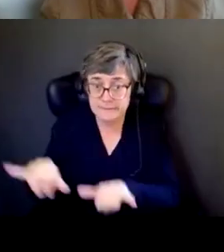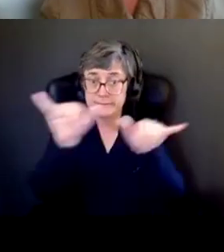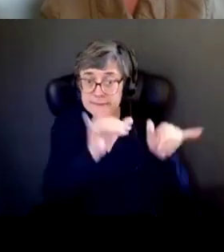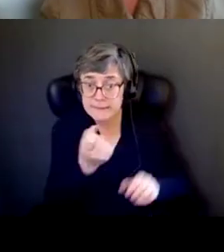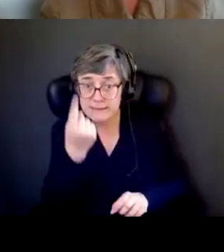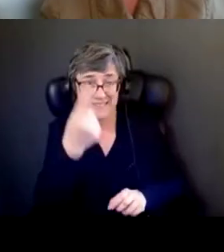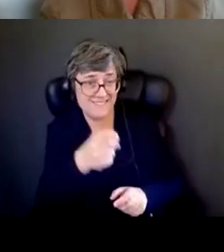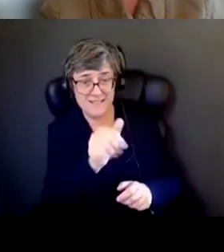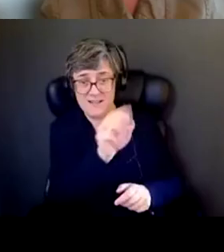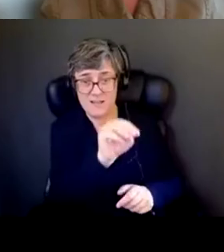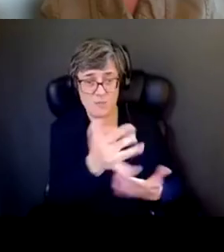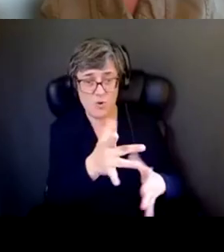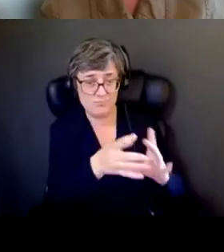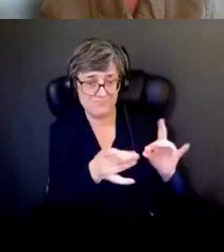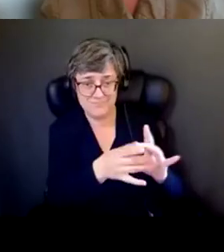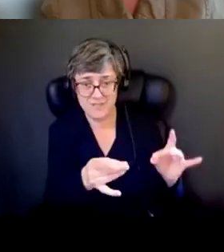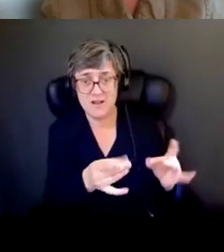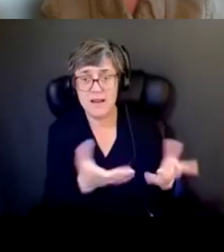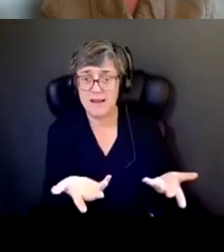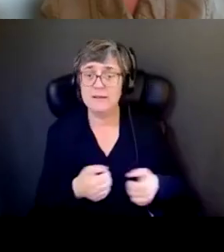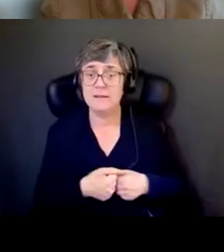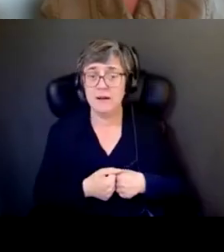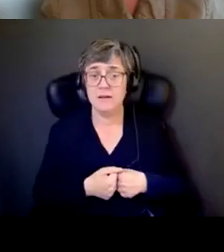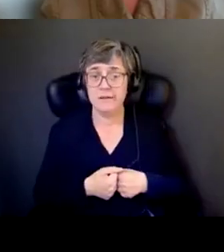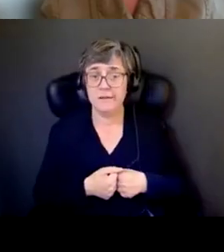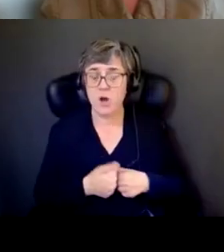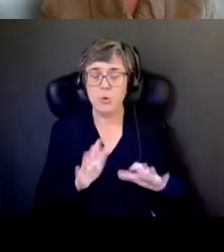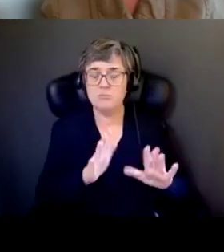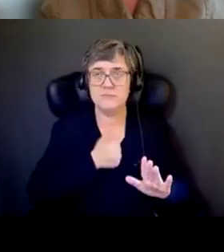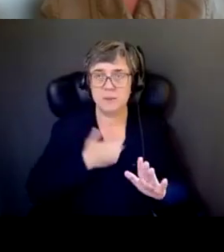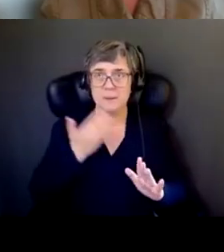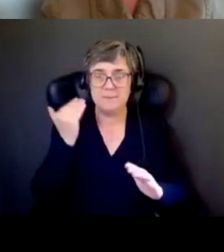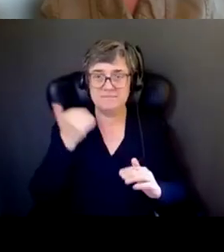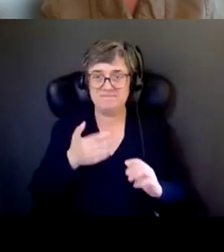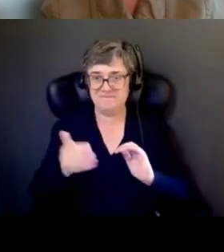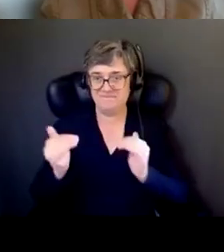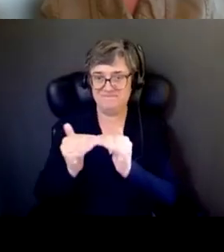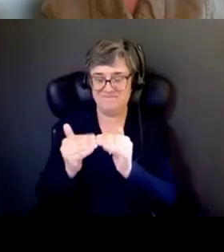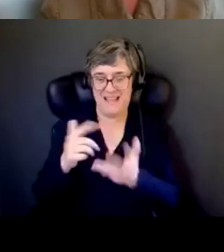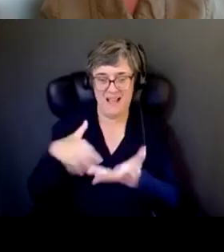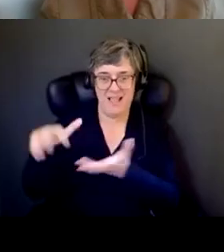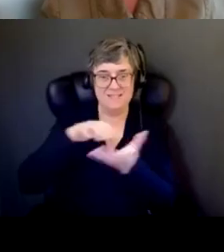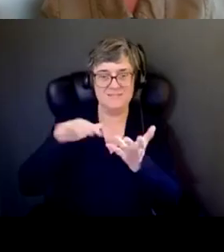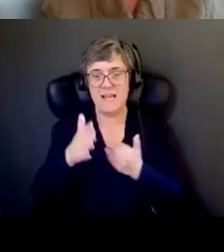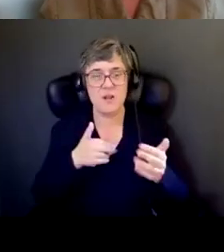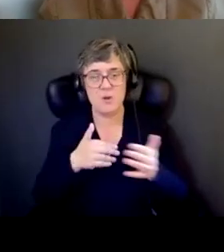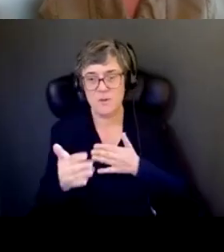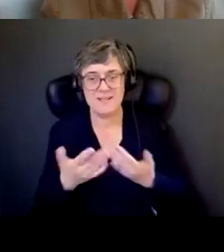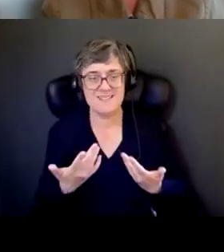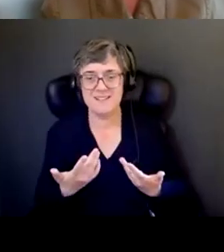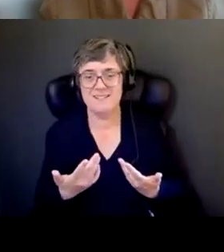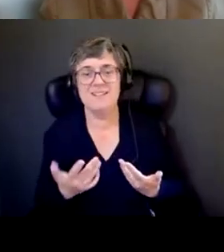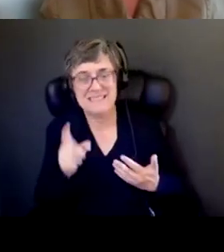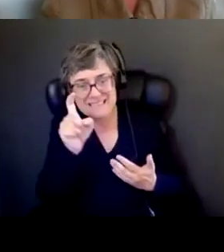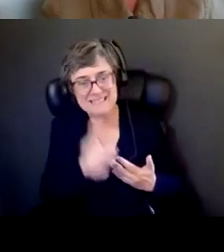all sectors, and creating clear, accessible pathways so people are not navigating silos. Because